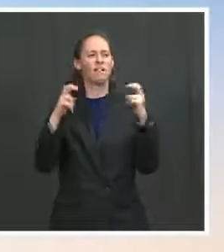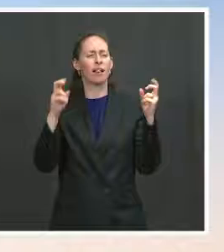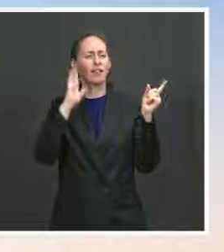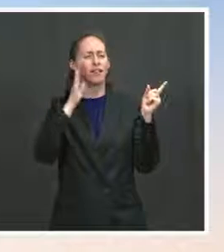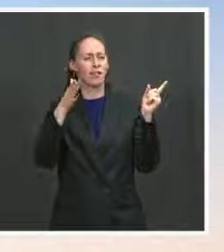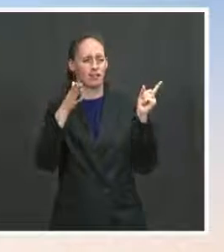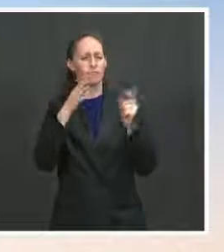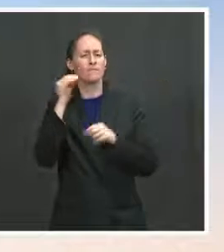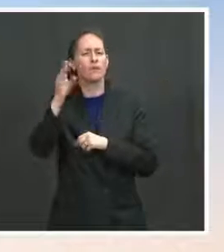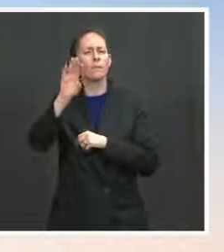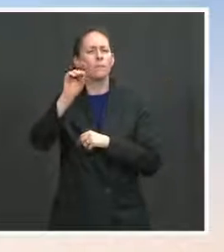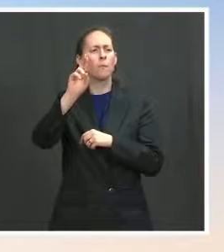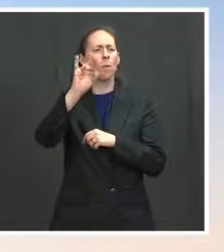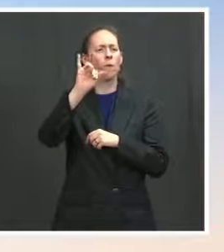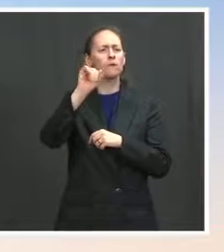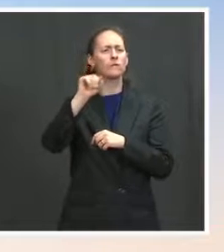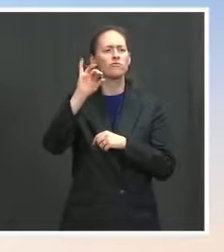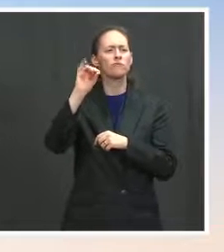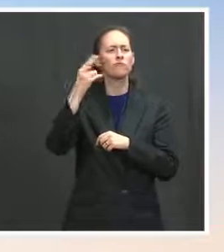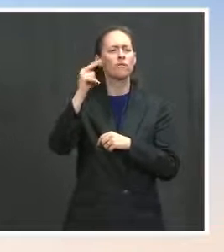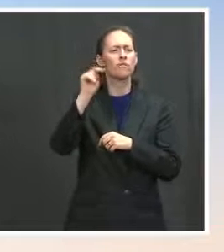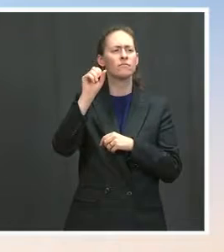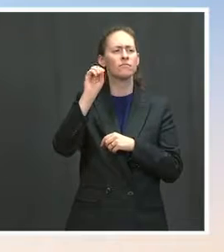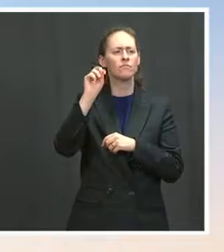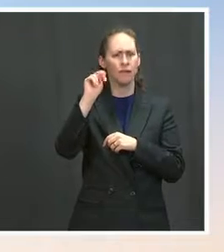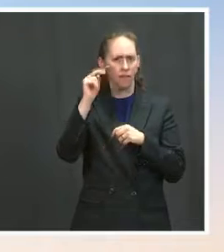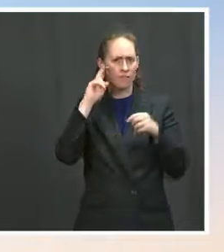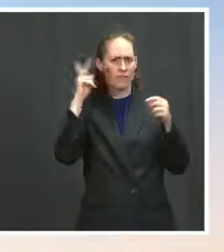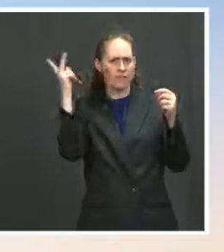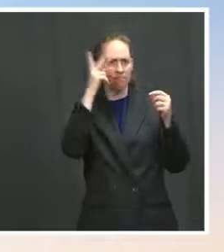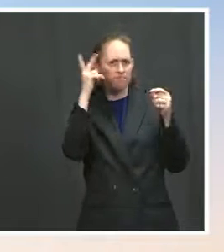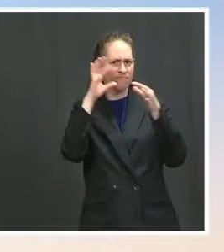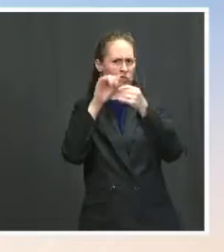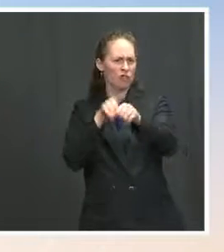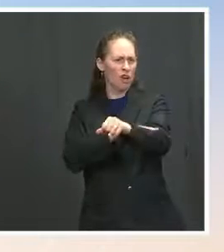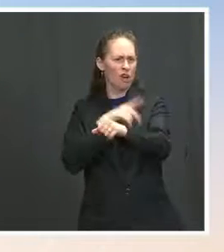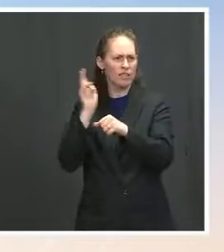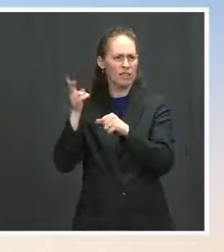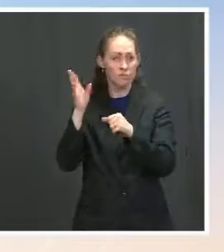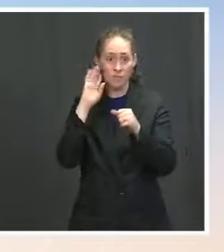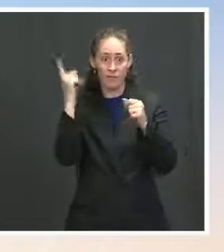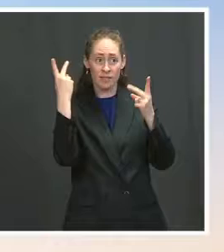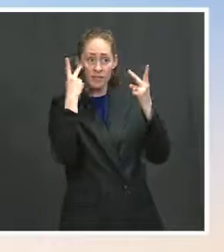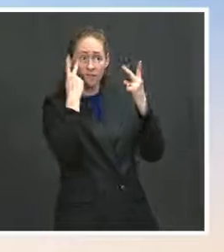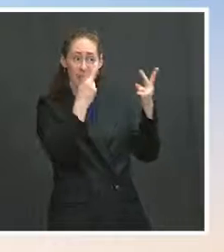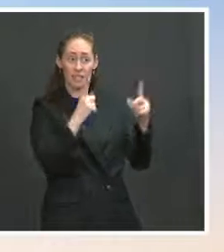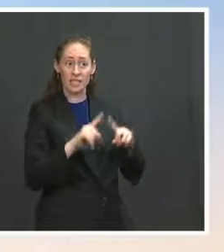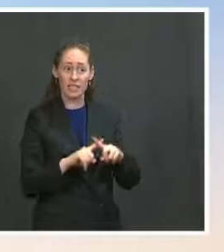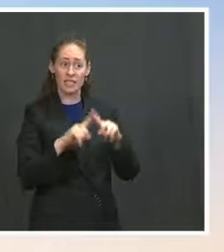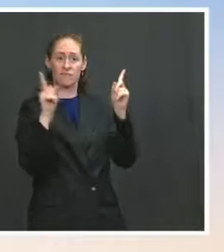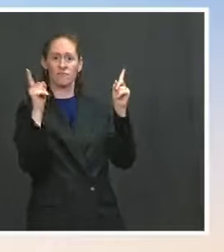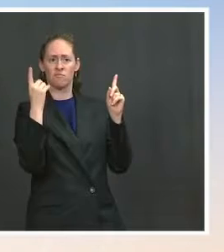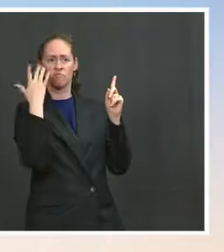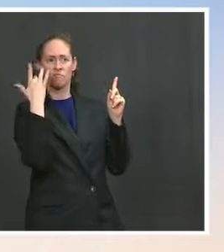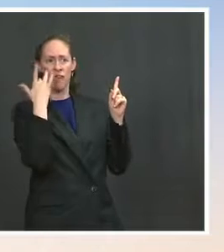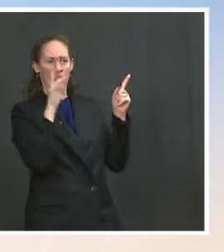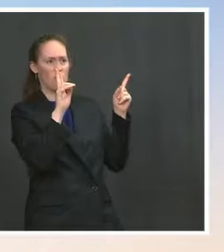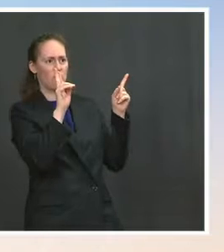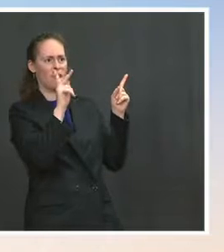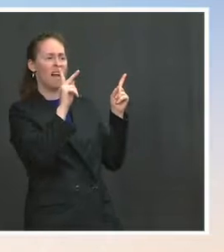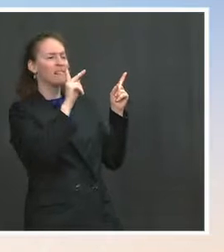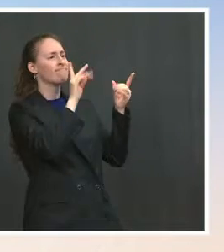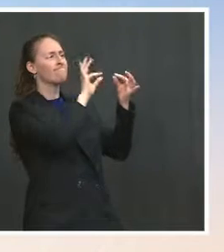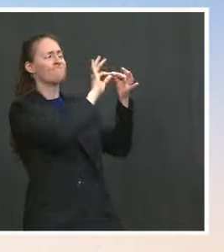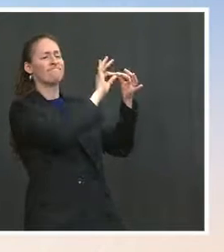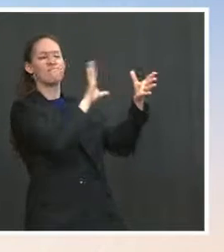presidents and British prime ministers, but will this one be different because the UK is no longer part of the European Union? Well, we continue to have a special